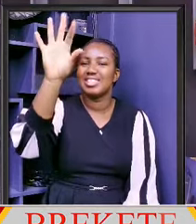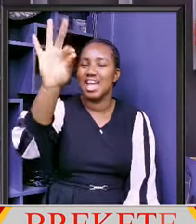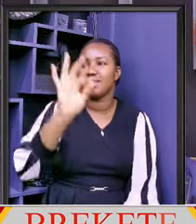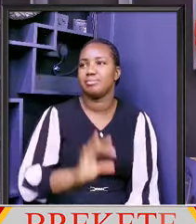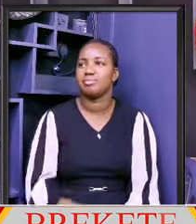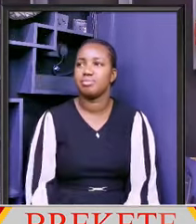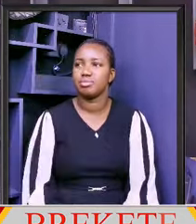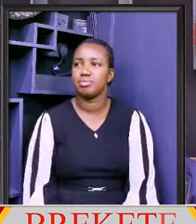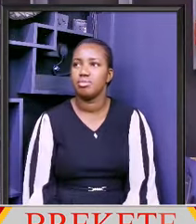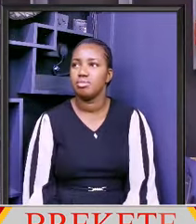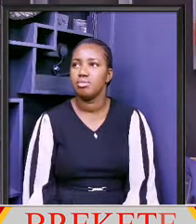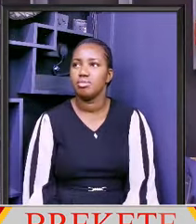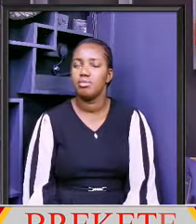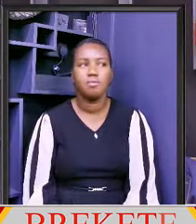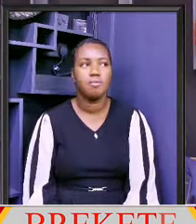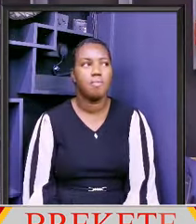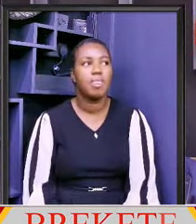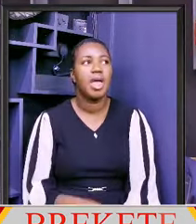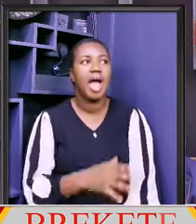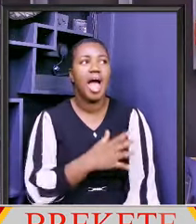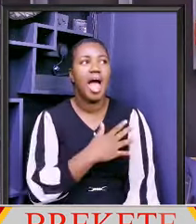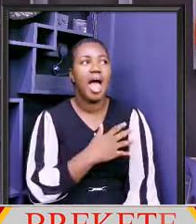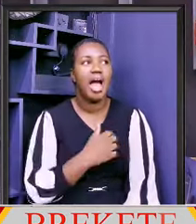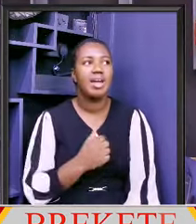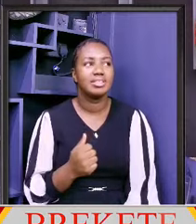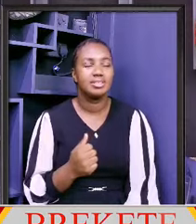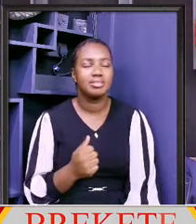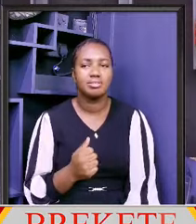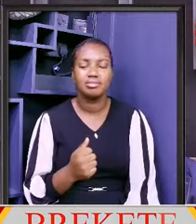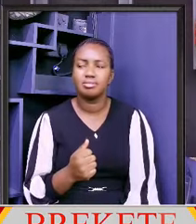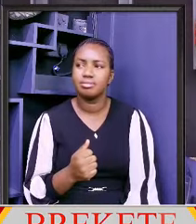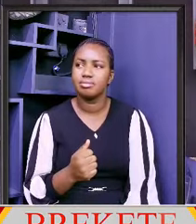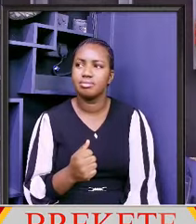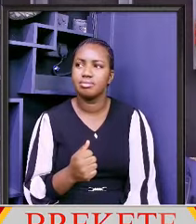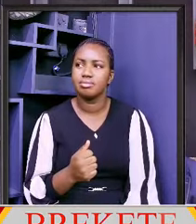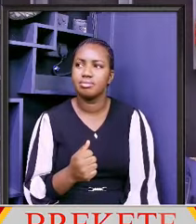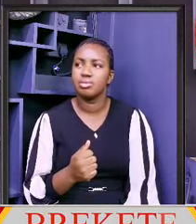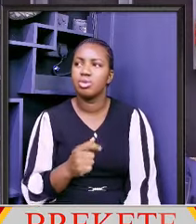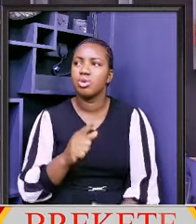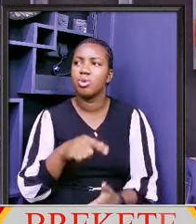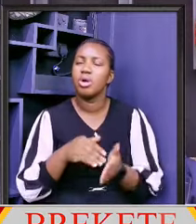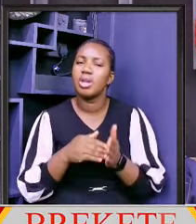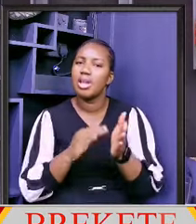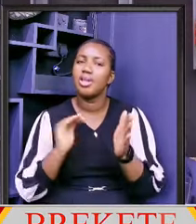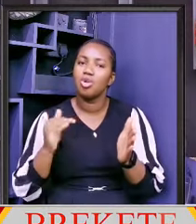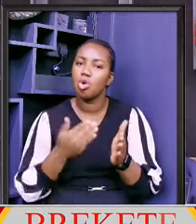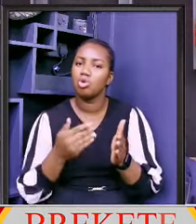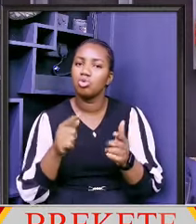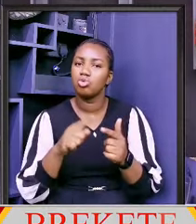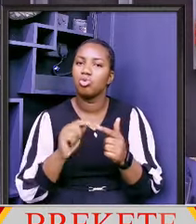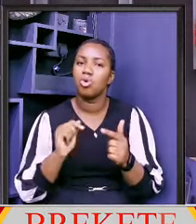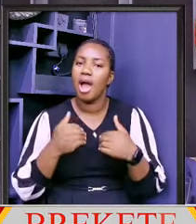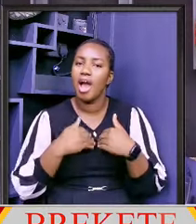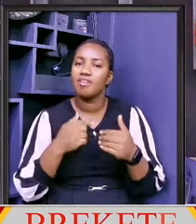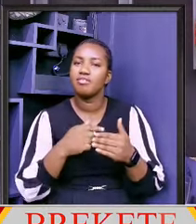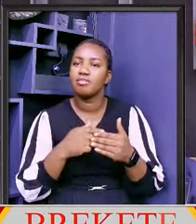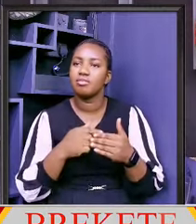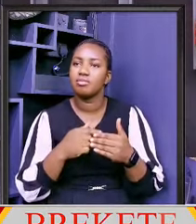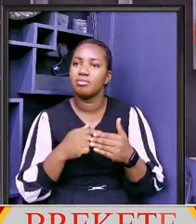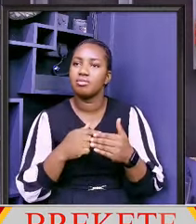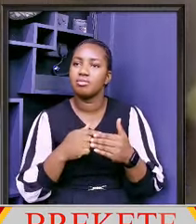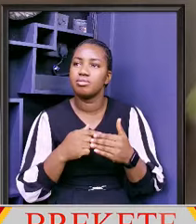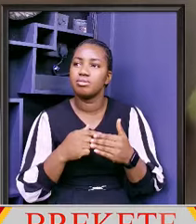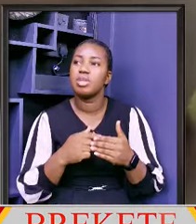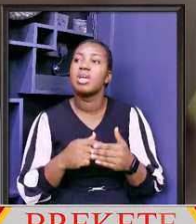was an amalgamation of the five associations that made us to have this Akomoran. Amalgamation of